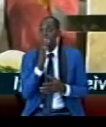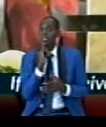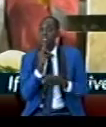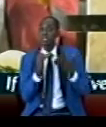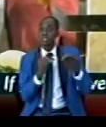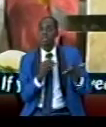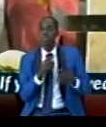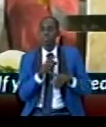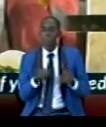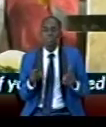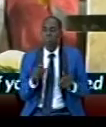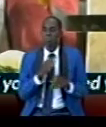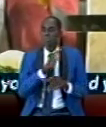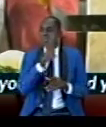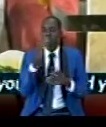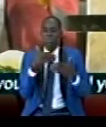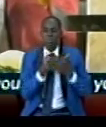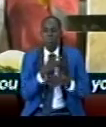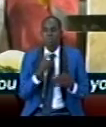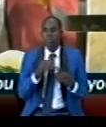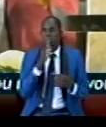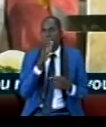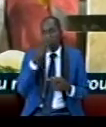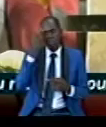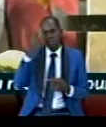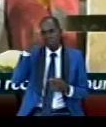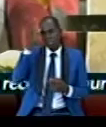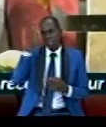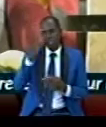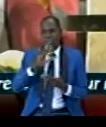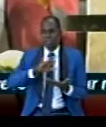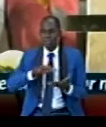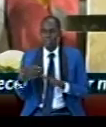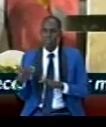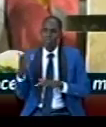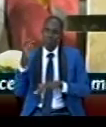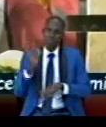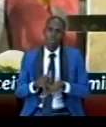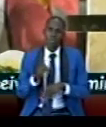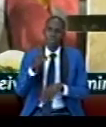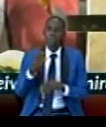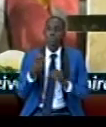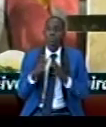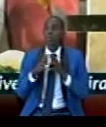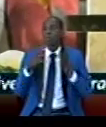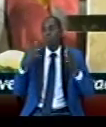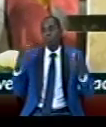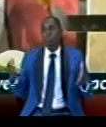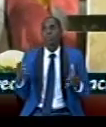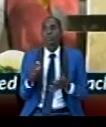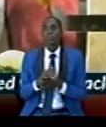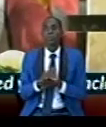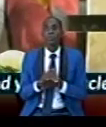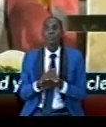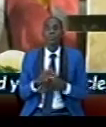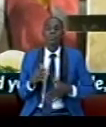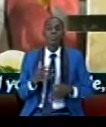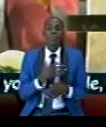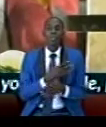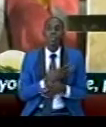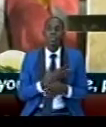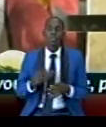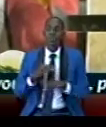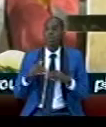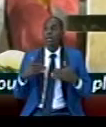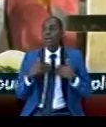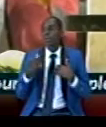to my father. His death really dawned on me. As a growing girl, I grow so lonely. I don't have anyone to share my